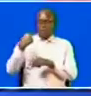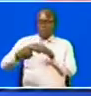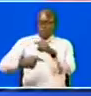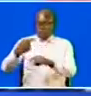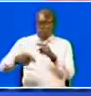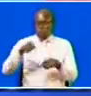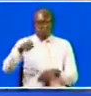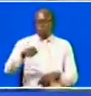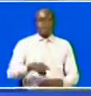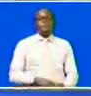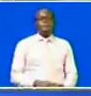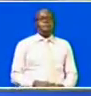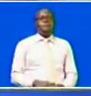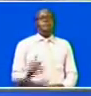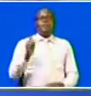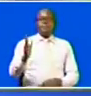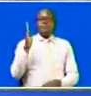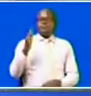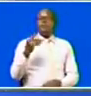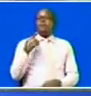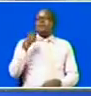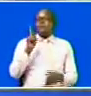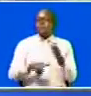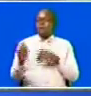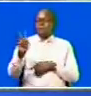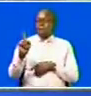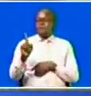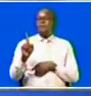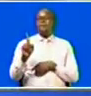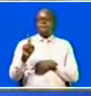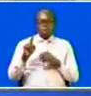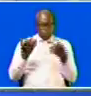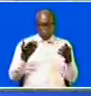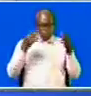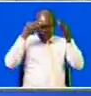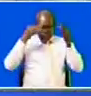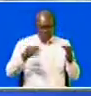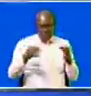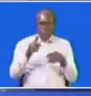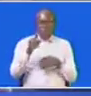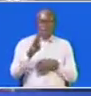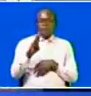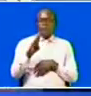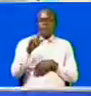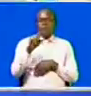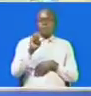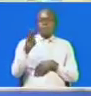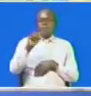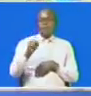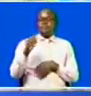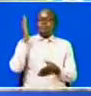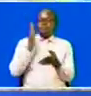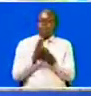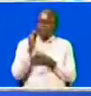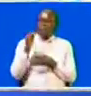and lead and copper. The Cabinet Secretary disclosed that the ministry used other laboratories besides the Kenya Bureau of Standards to test contrabands. Matiang'i